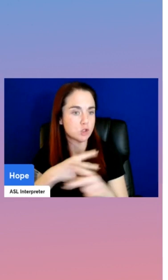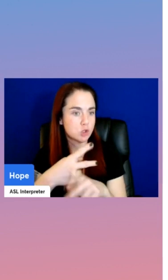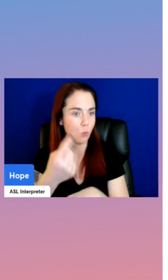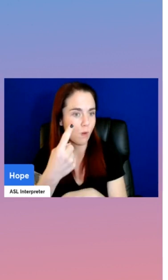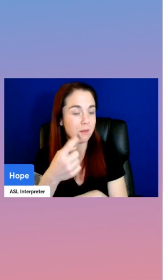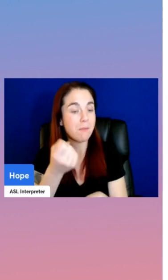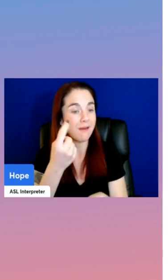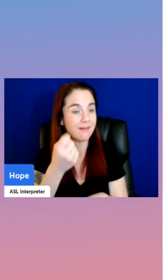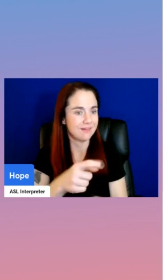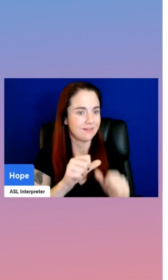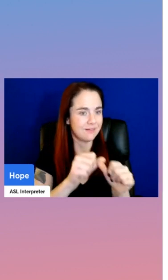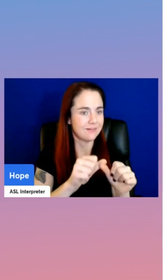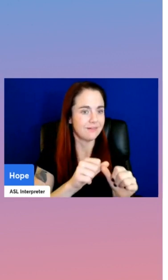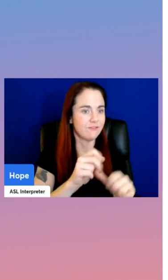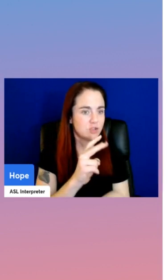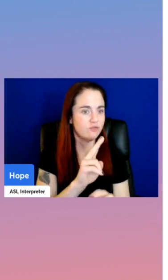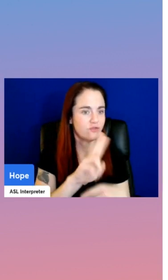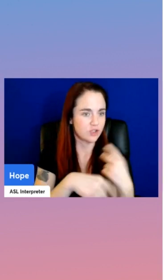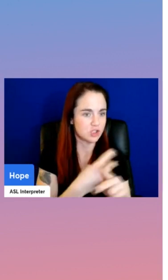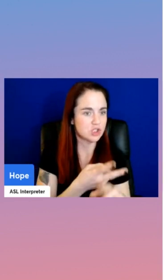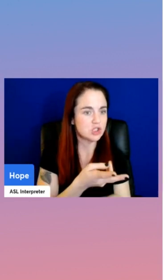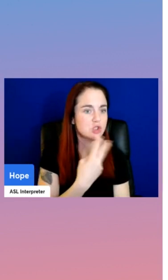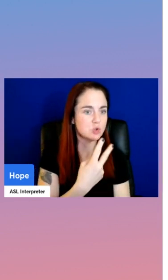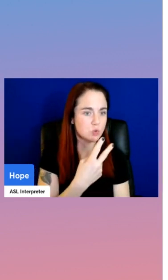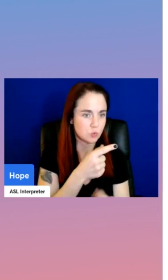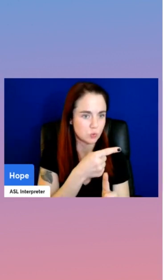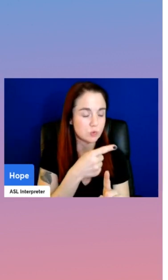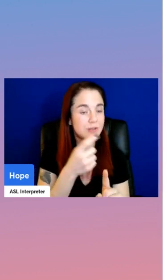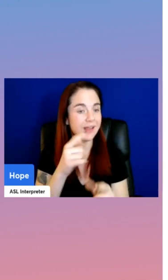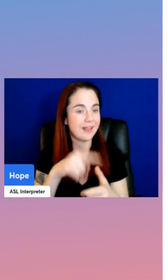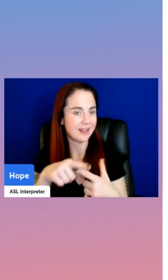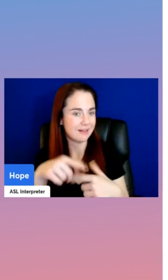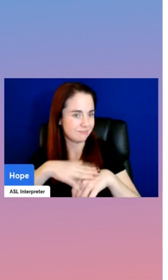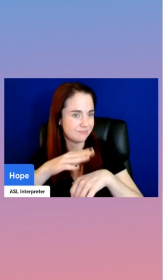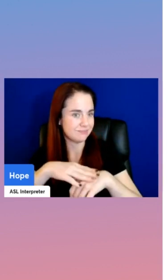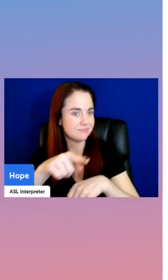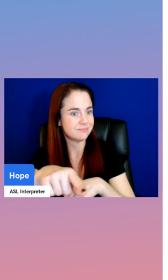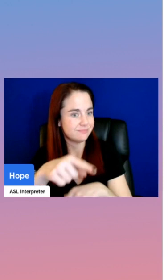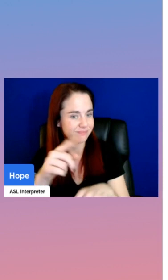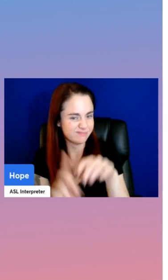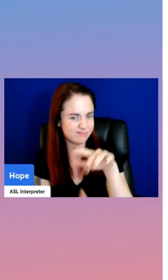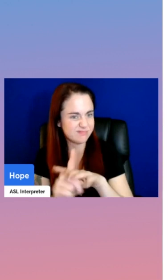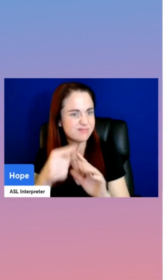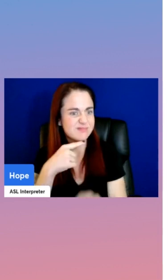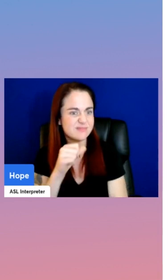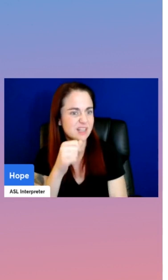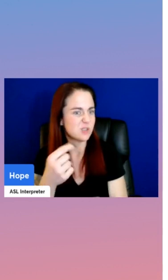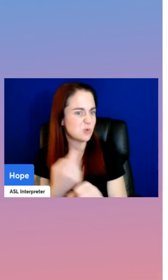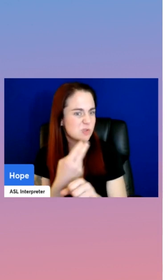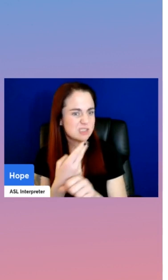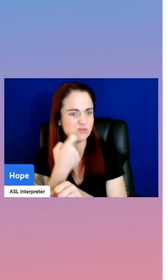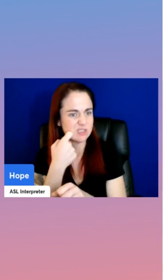live. And in this case, we got a warning that we're probably not using the most recent one. And last thing is that we